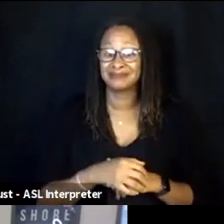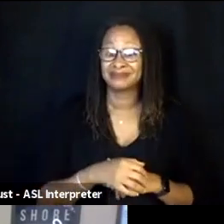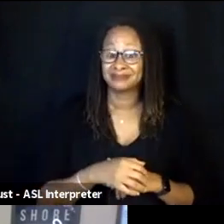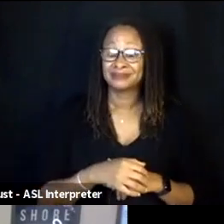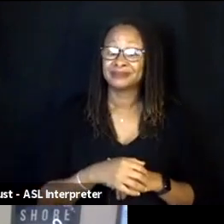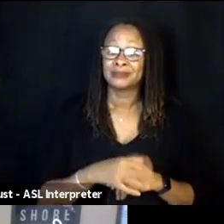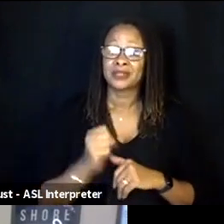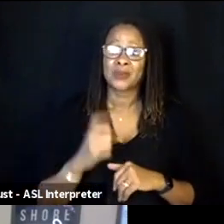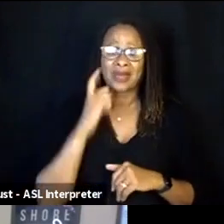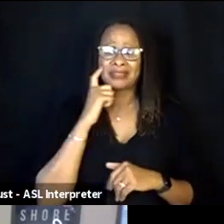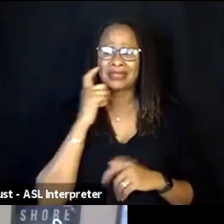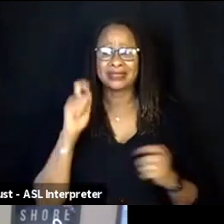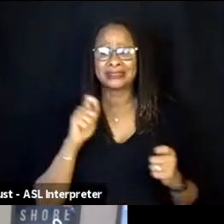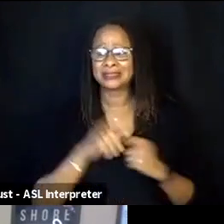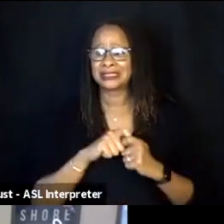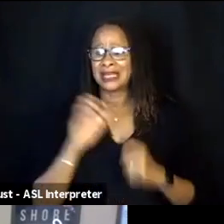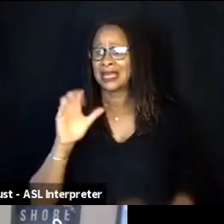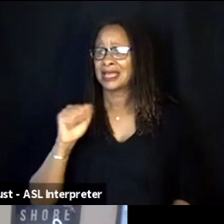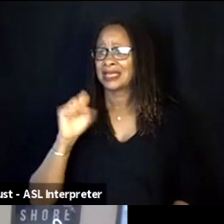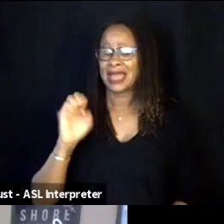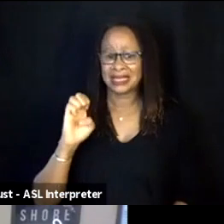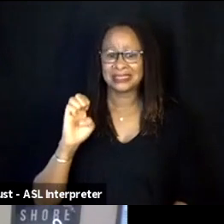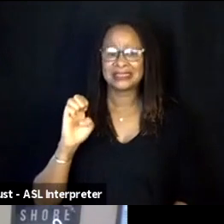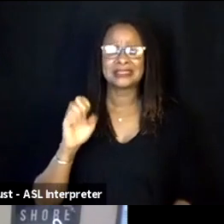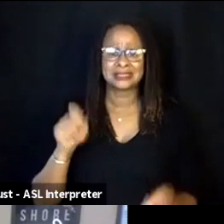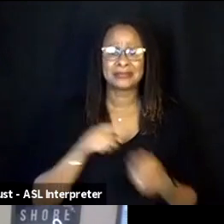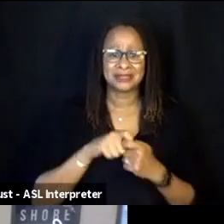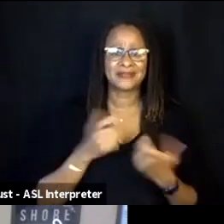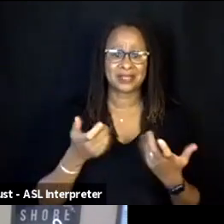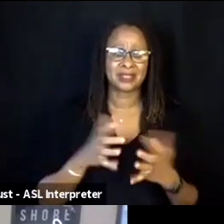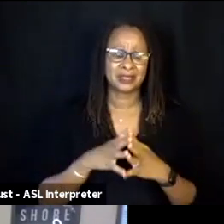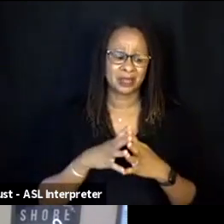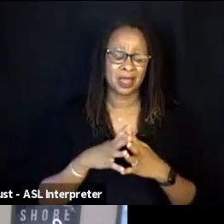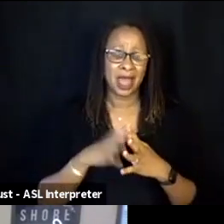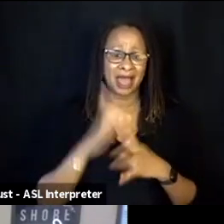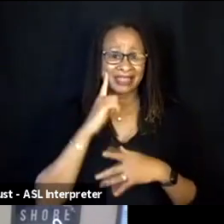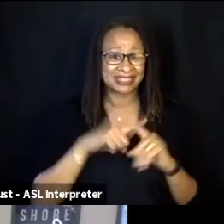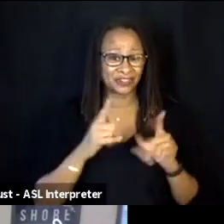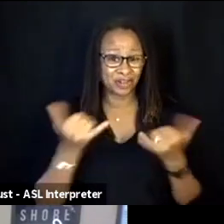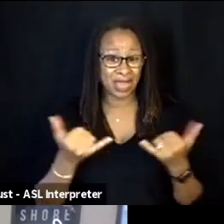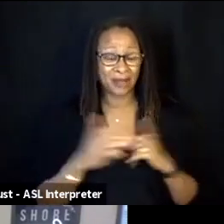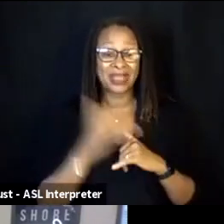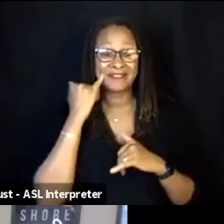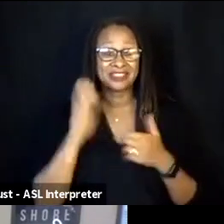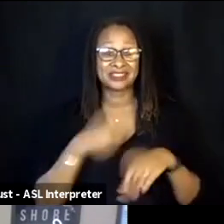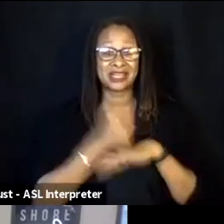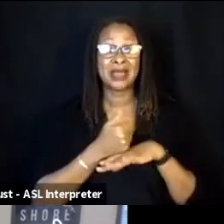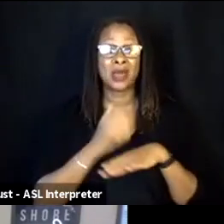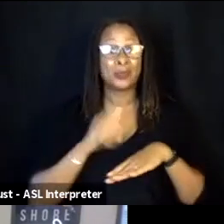think certainly the case specifically, what I think would be different is that it would actually be set for